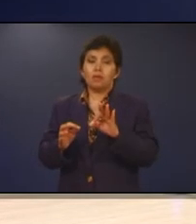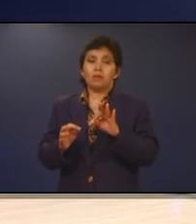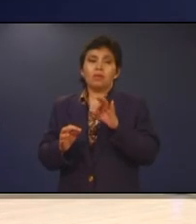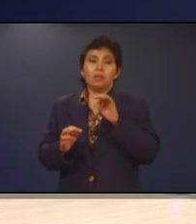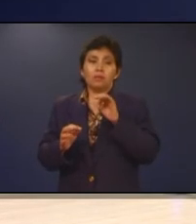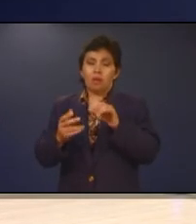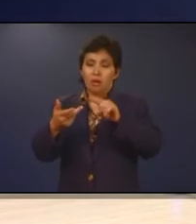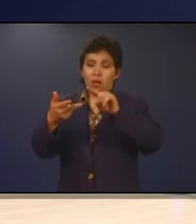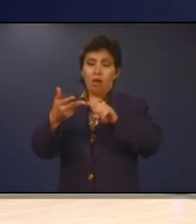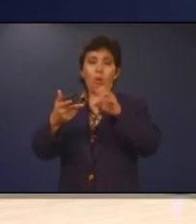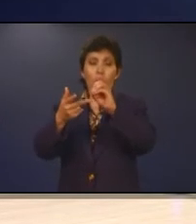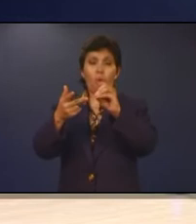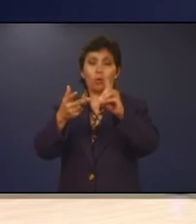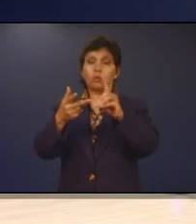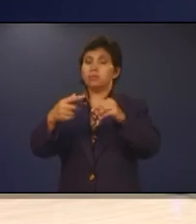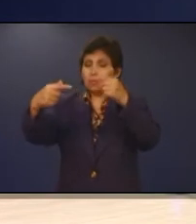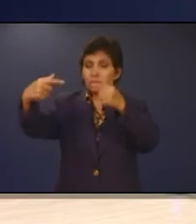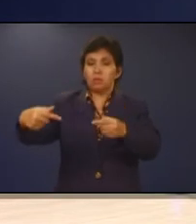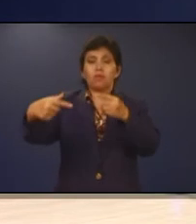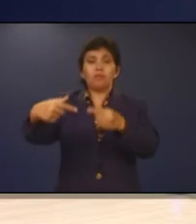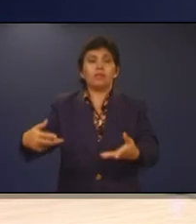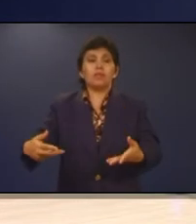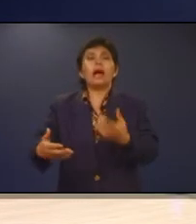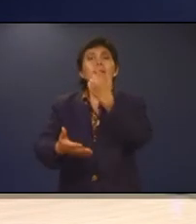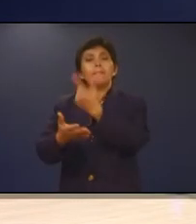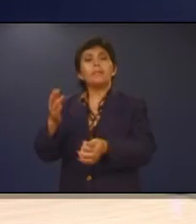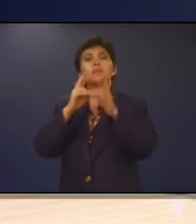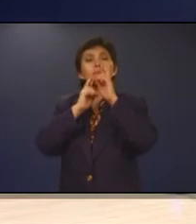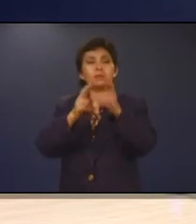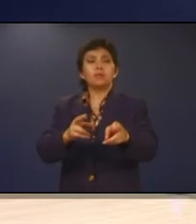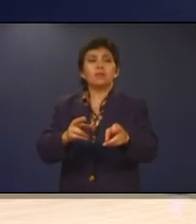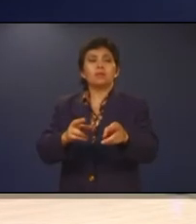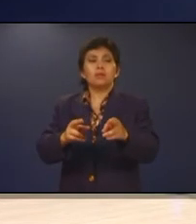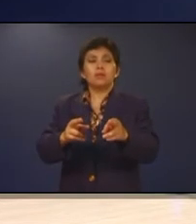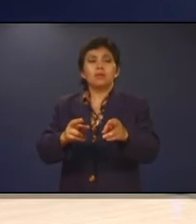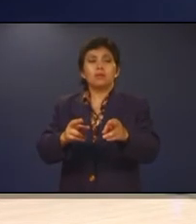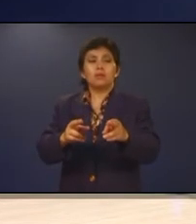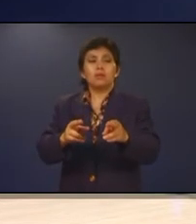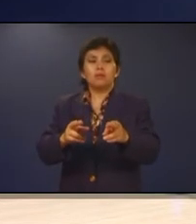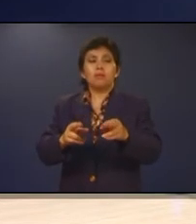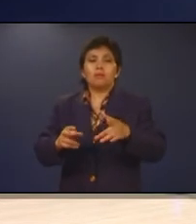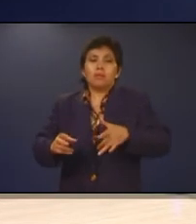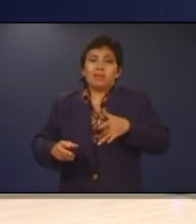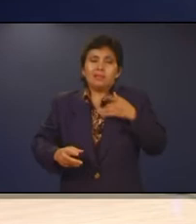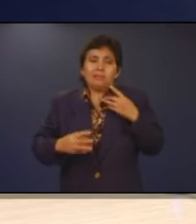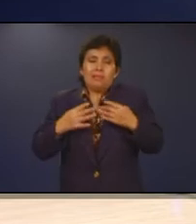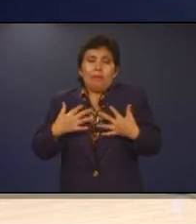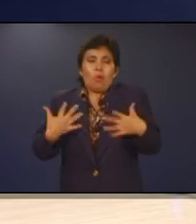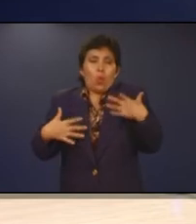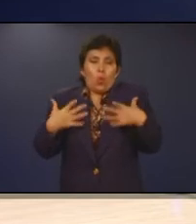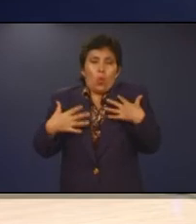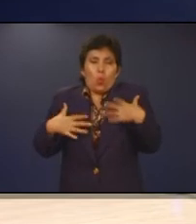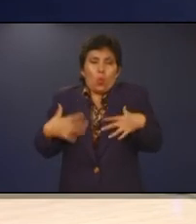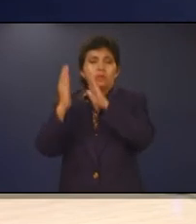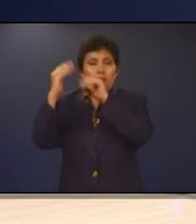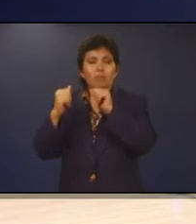to be and your actual self, there is a clash. What results in is you feeling anxious because you are not doing